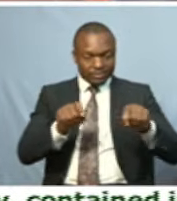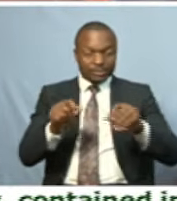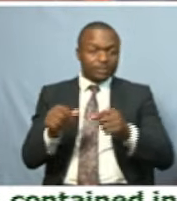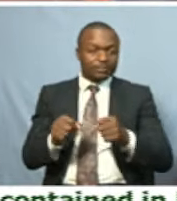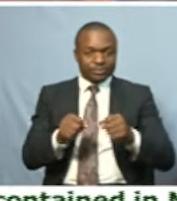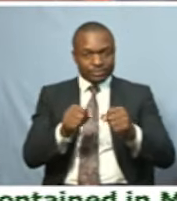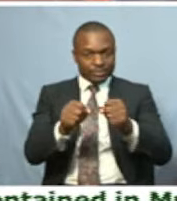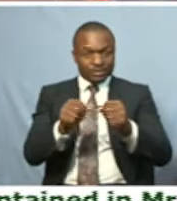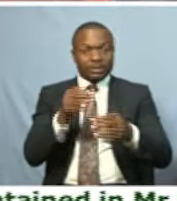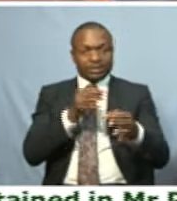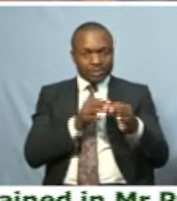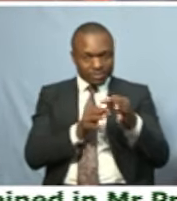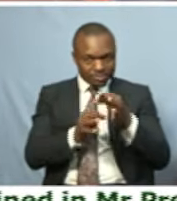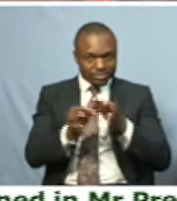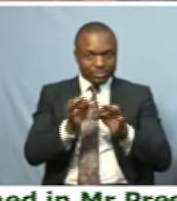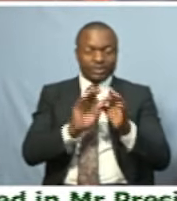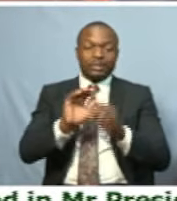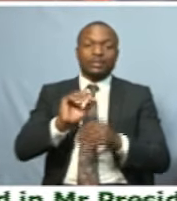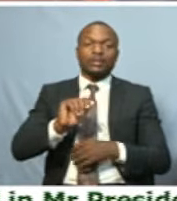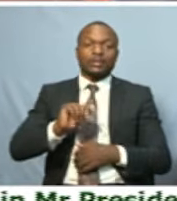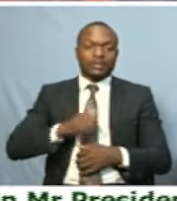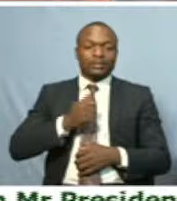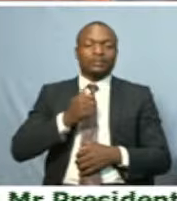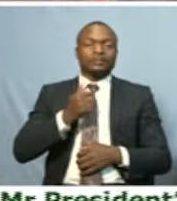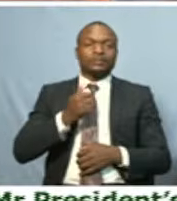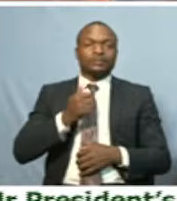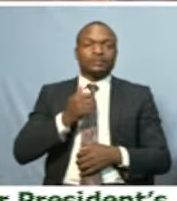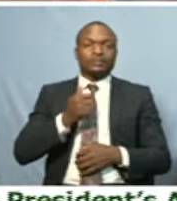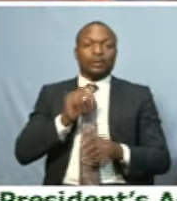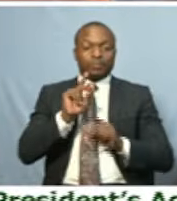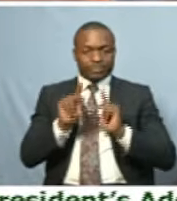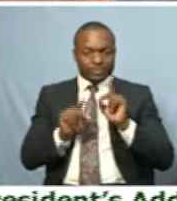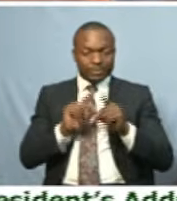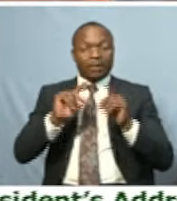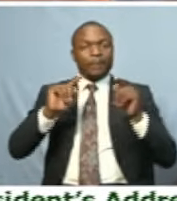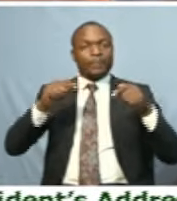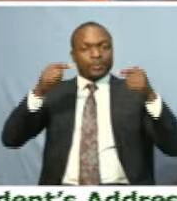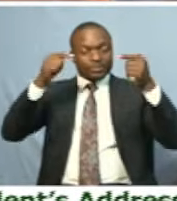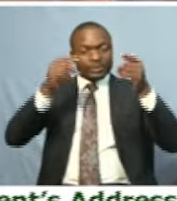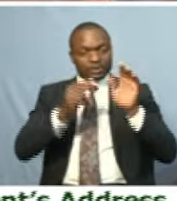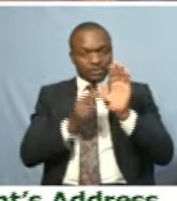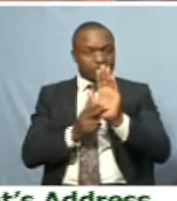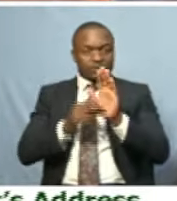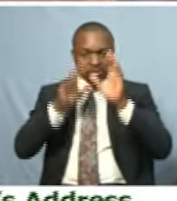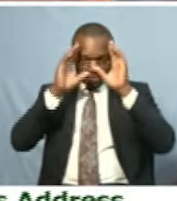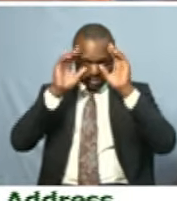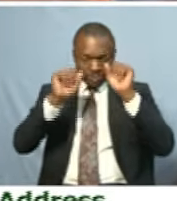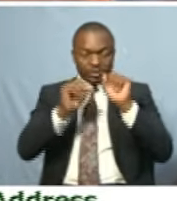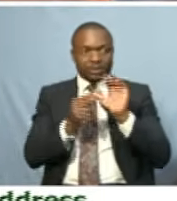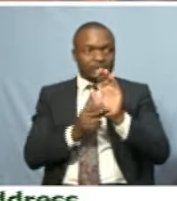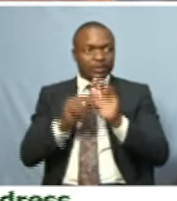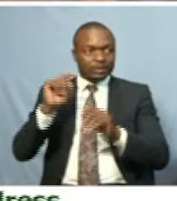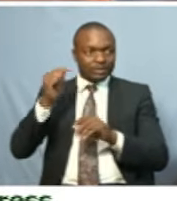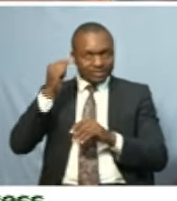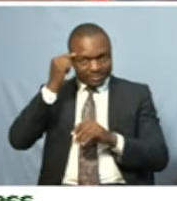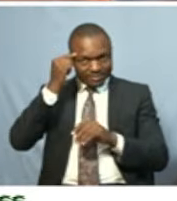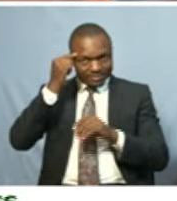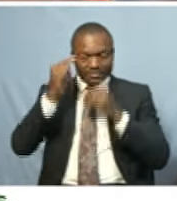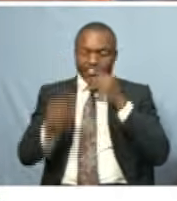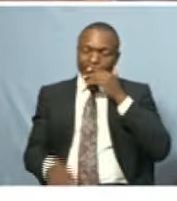are as a people. Madam Speaker, the progress outlined by the President demonstrates government's